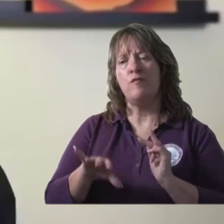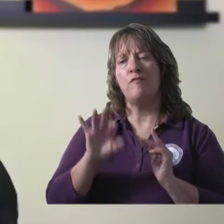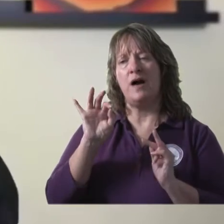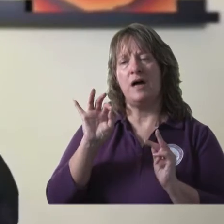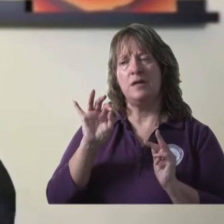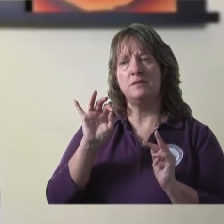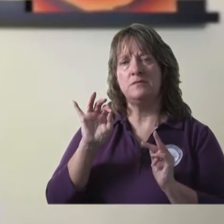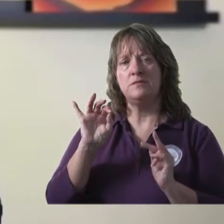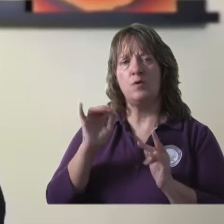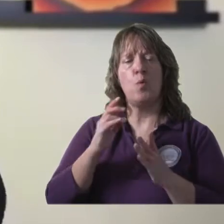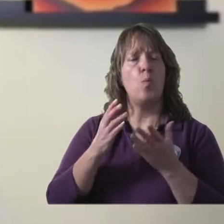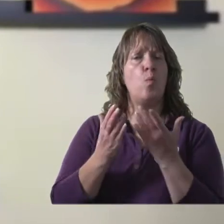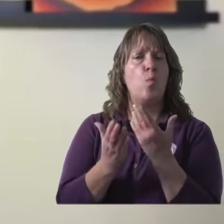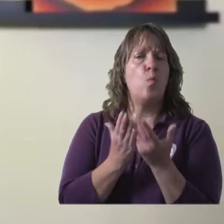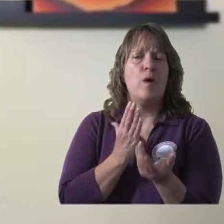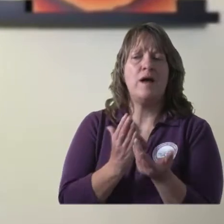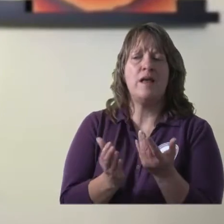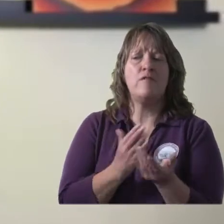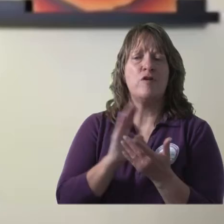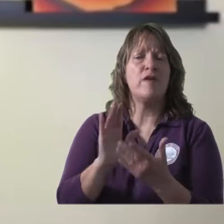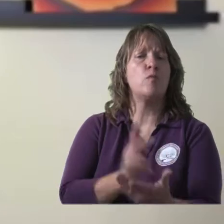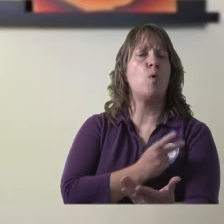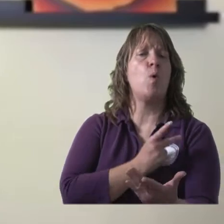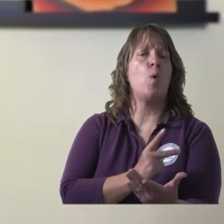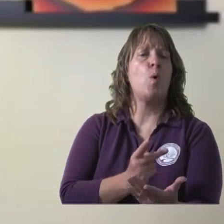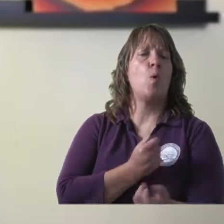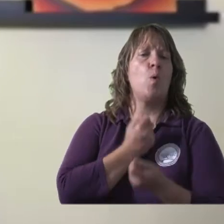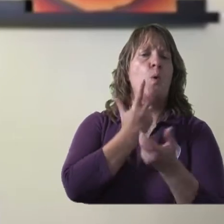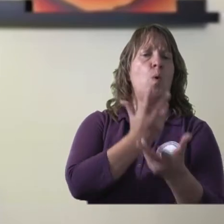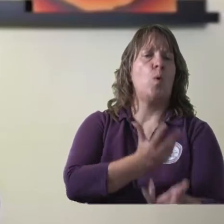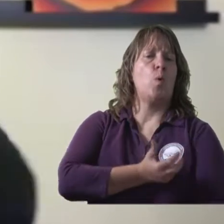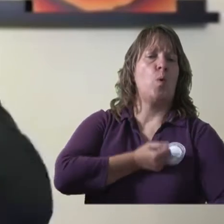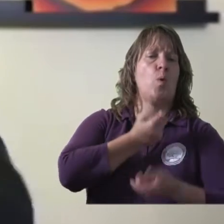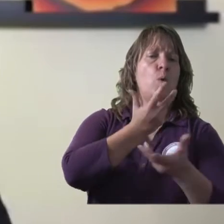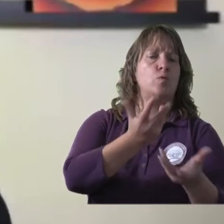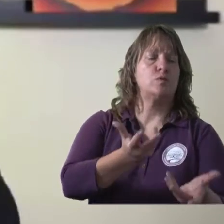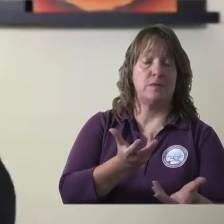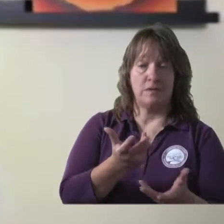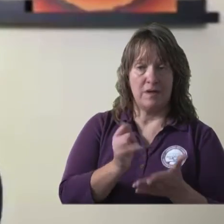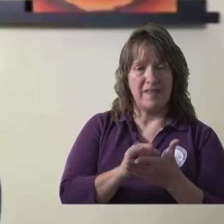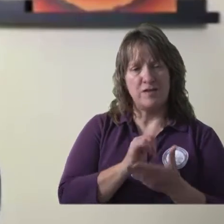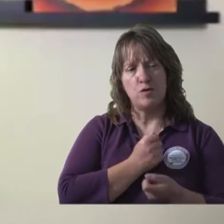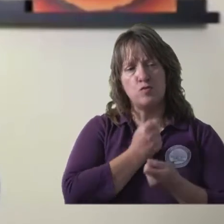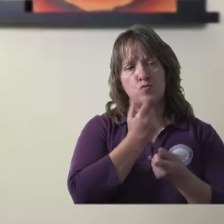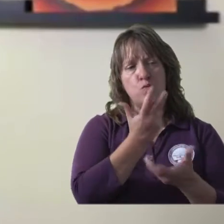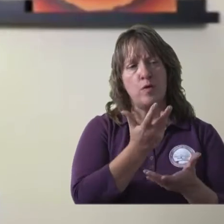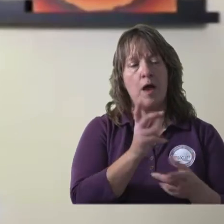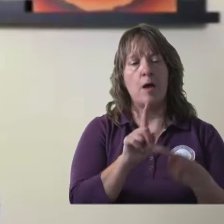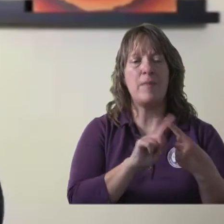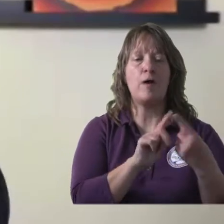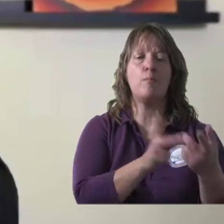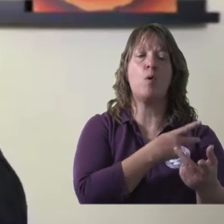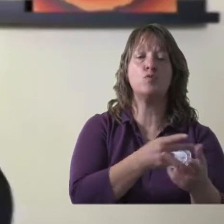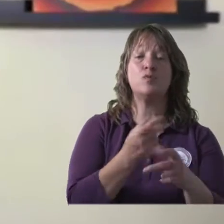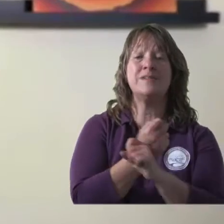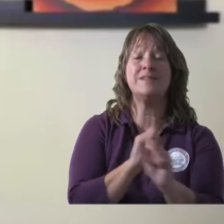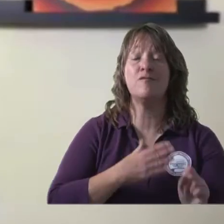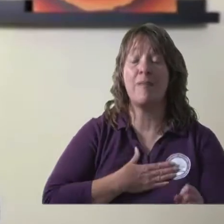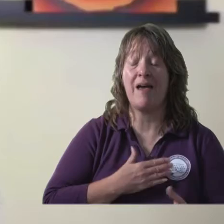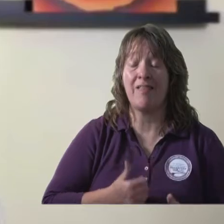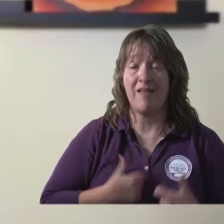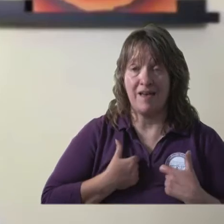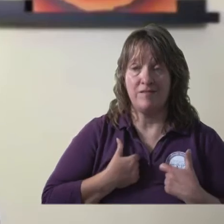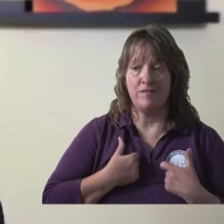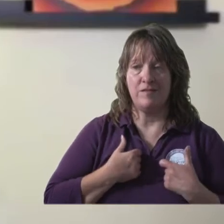find whatever their poetry is. This is the story about how poetry saved my life. A